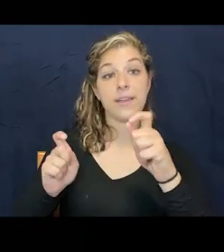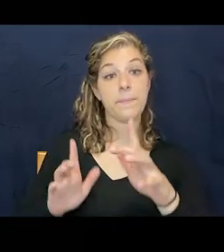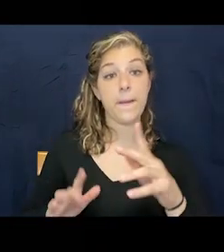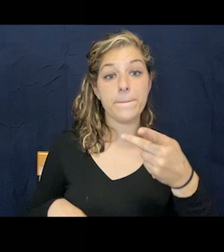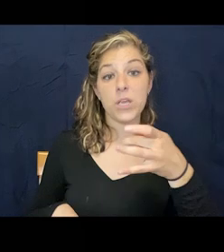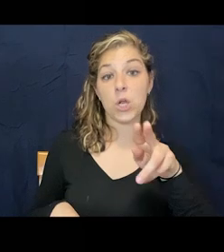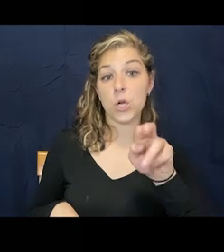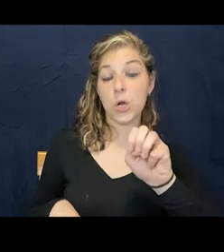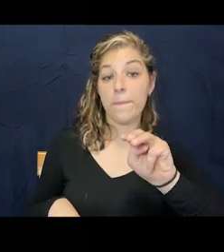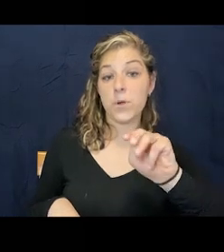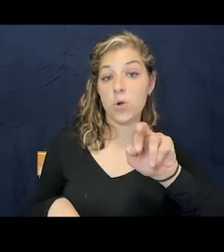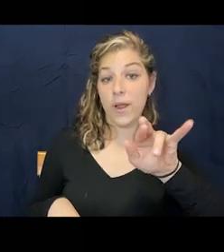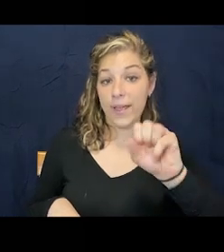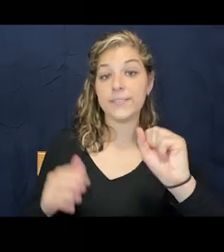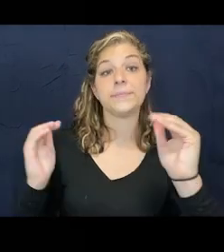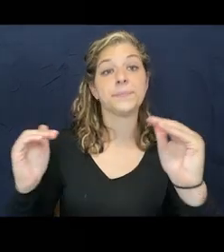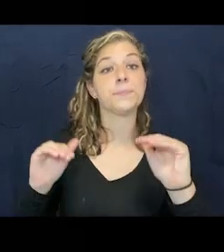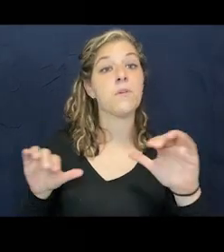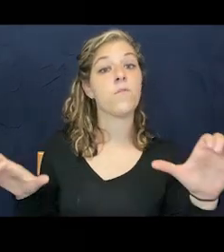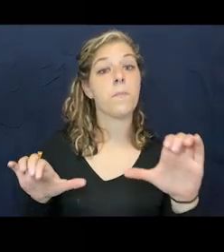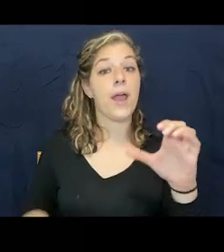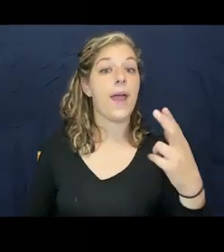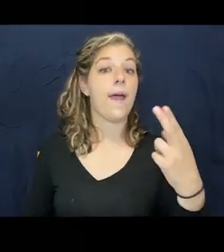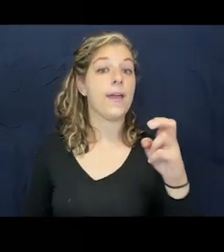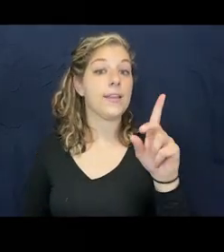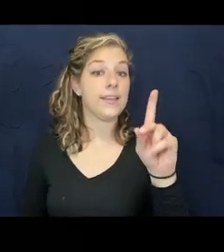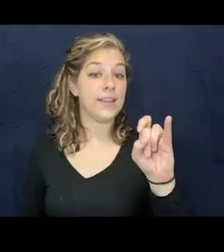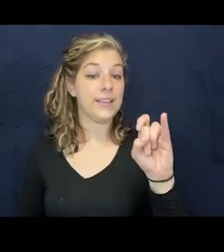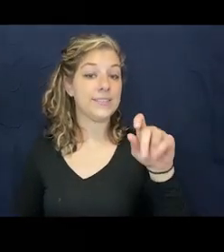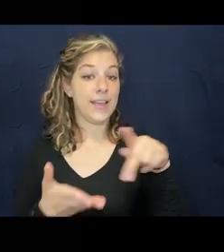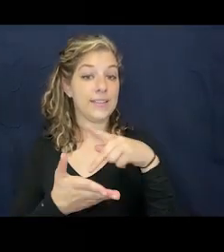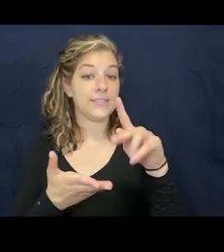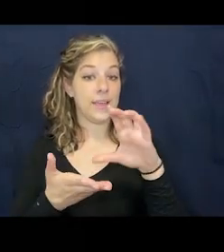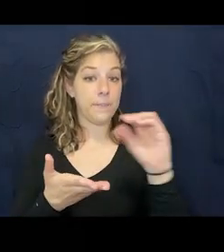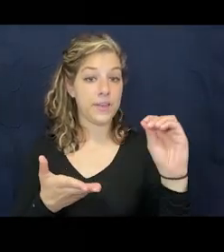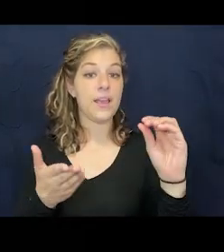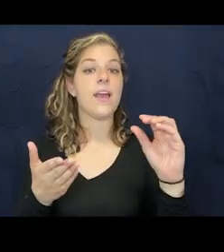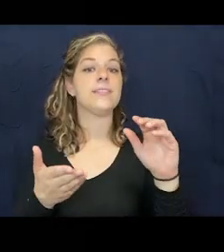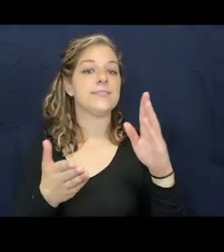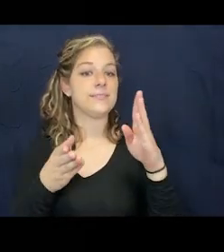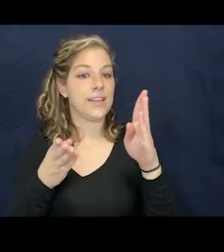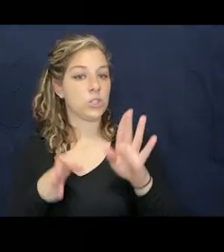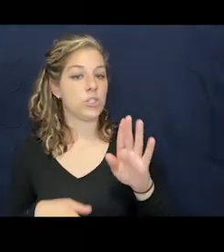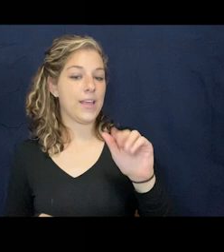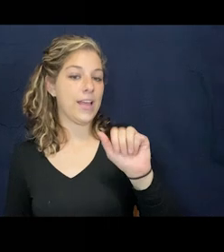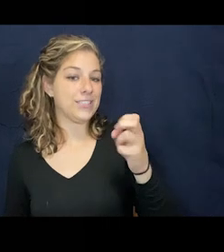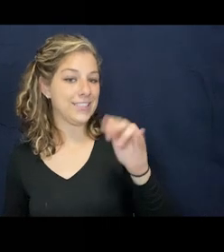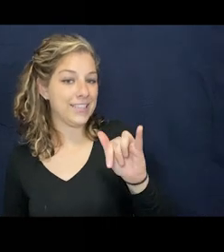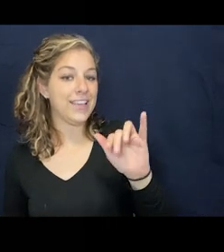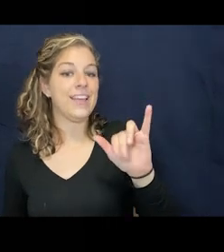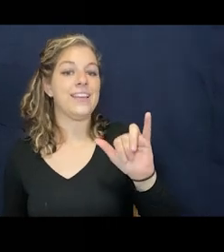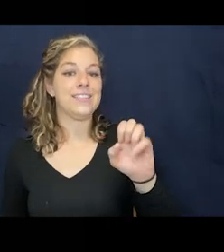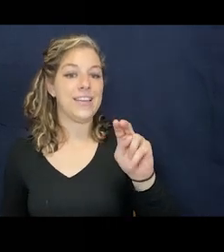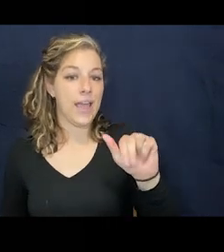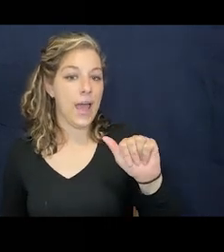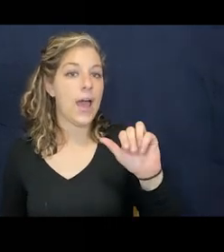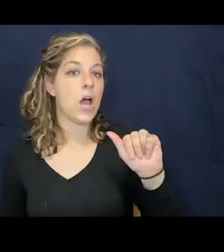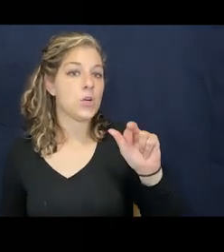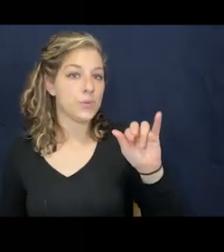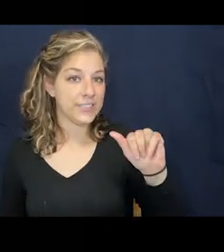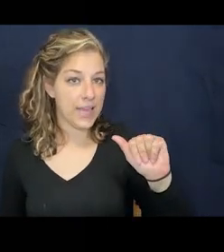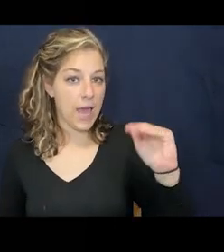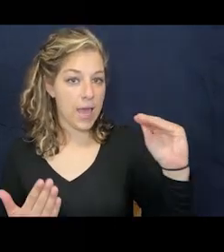by James Kinney, filmed and edited by Pierre Moret, performed by Heidi Latsky Dance Corps company member Donald Lee, and Broadway dancers Ashley